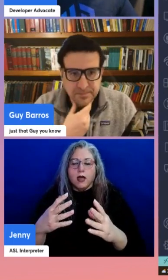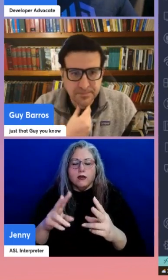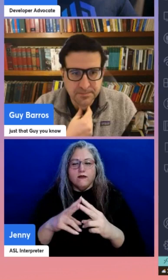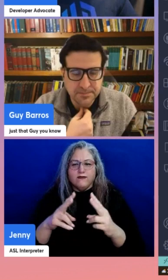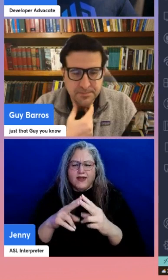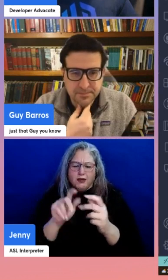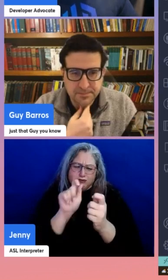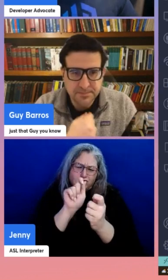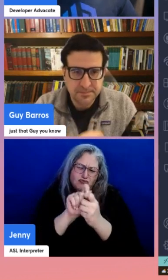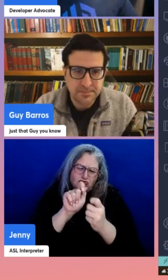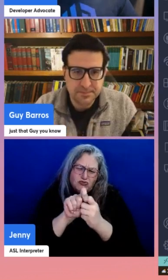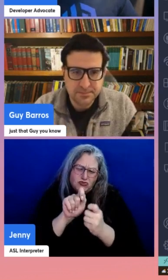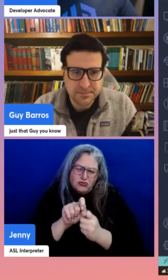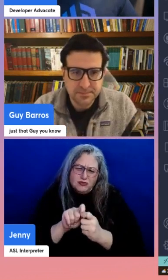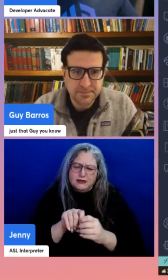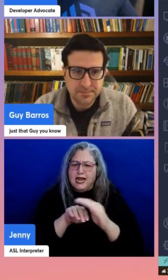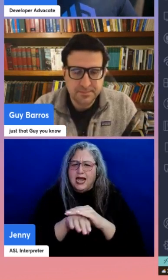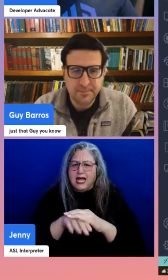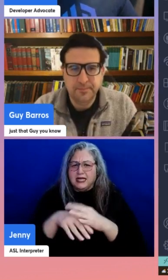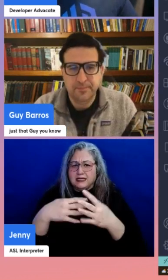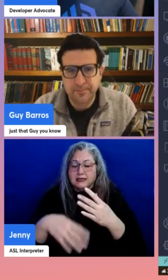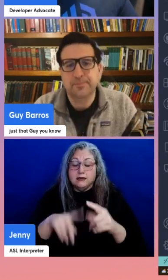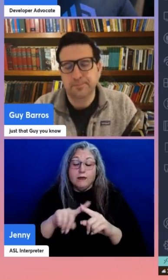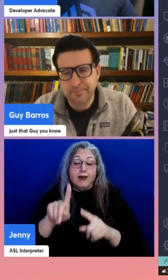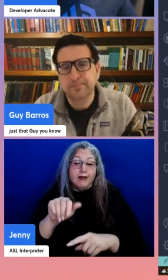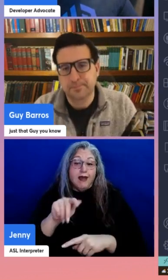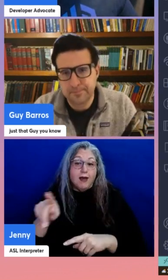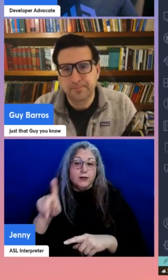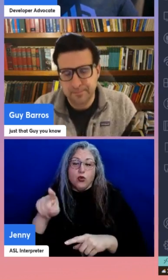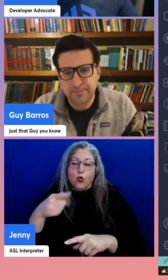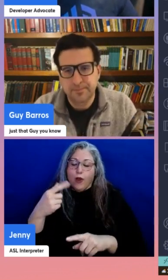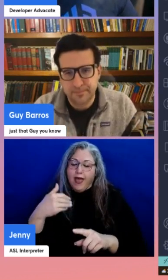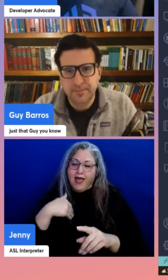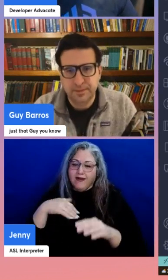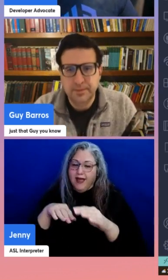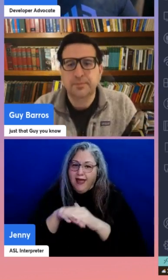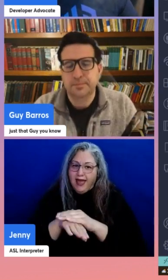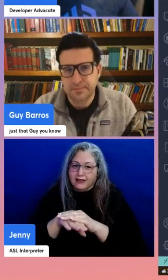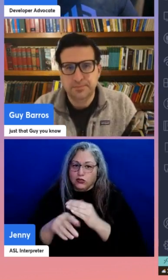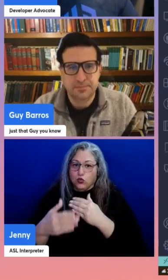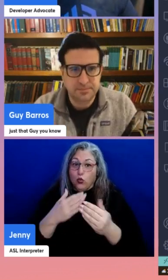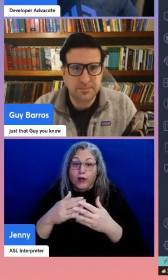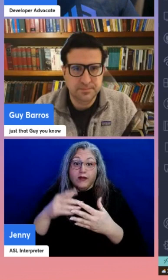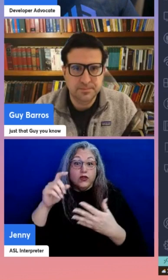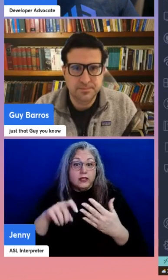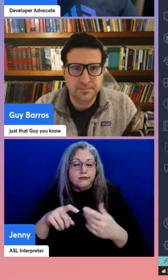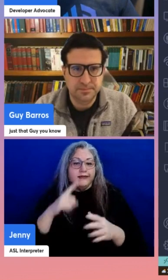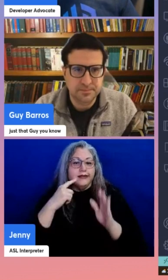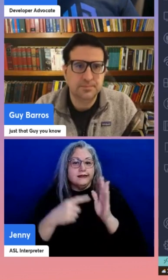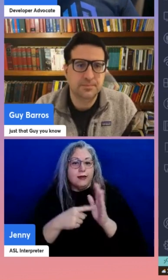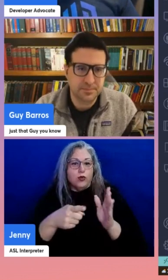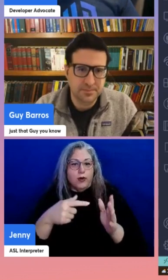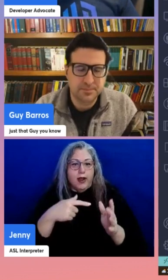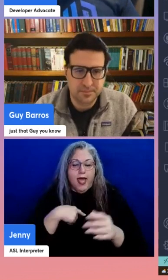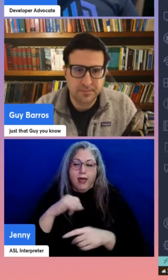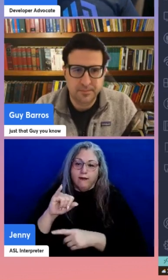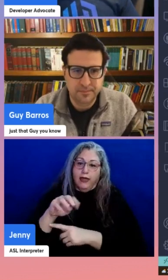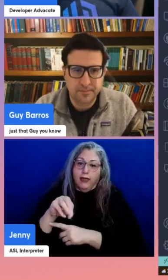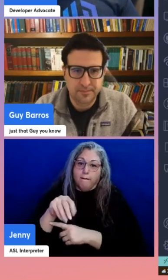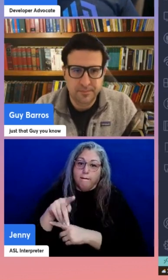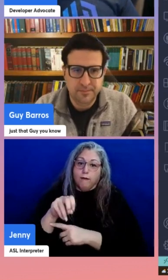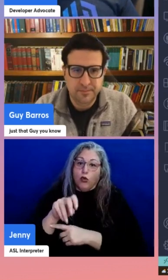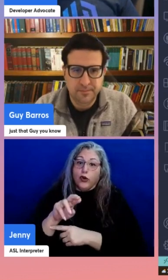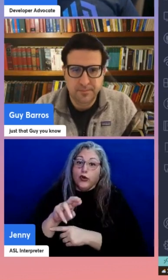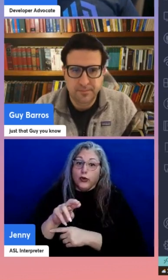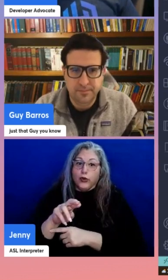granular access. The application should only have the access that it needs. So for example, here I have my importer. You know,